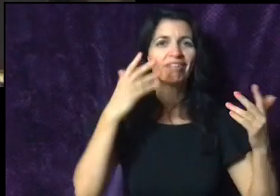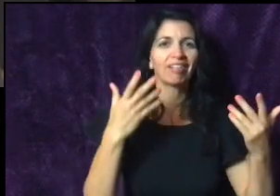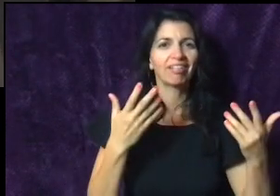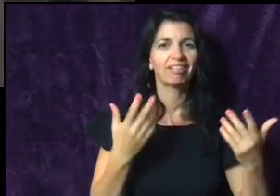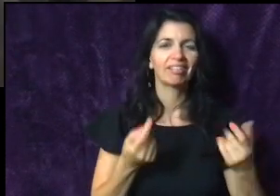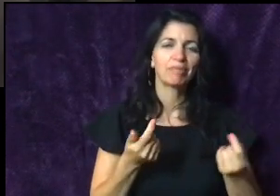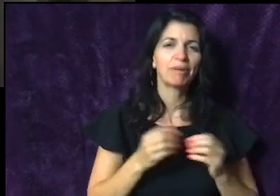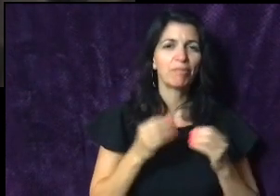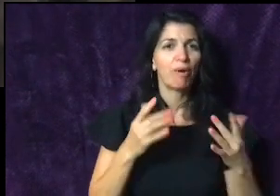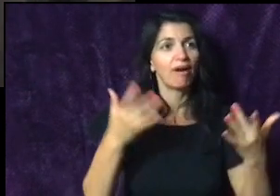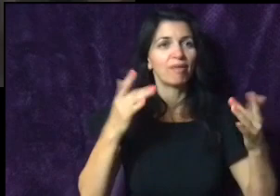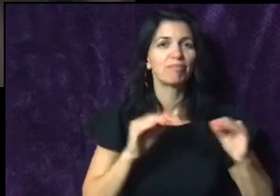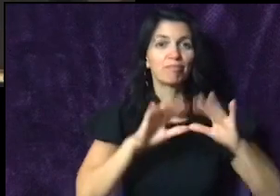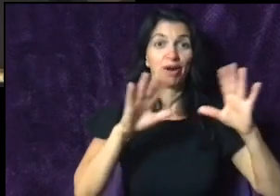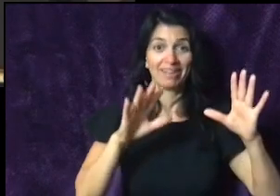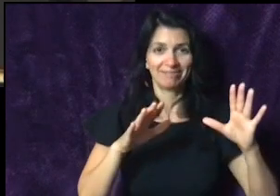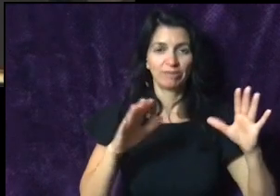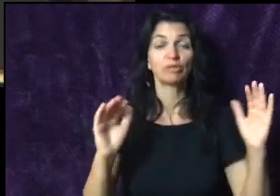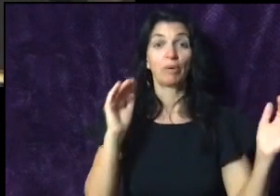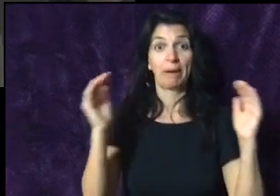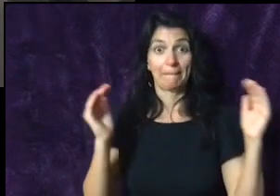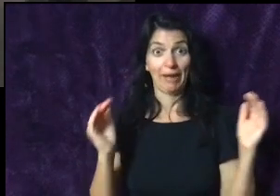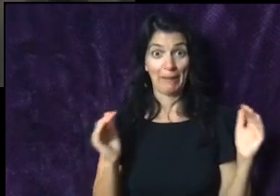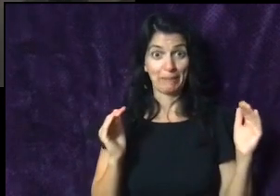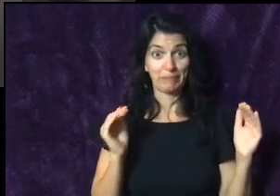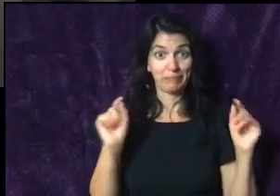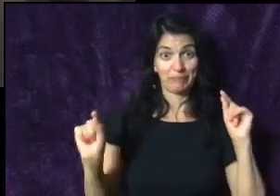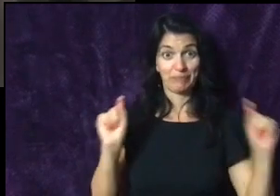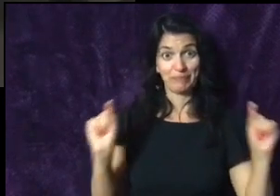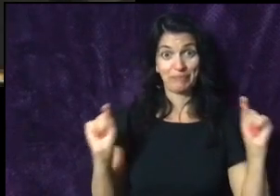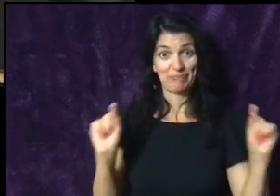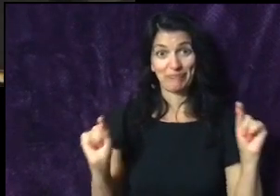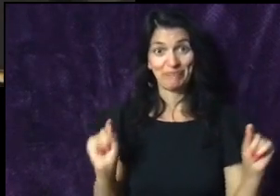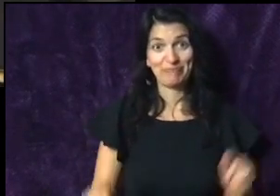feel maybe a little brighter. So let's compare them side by side.